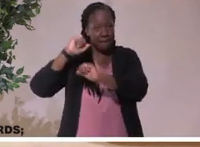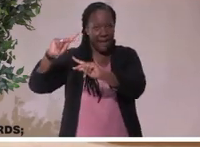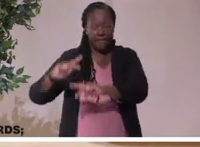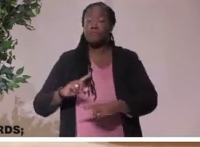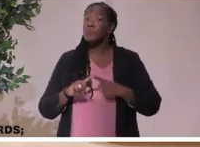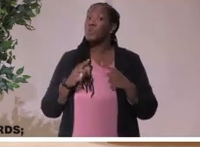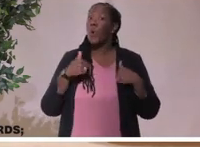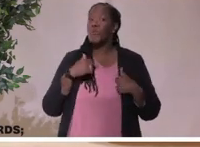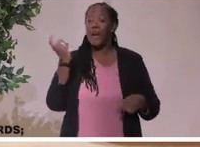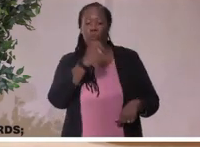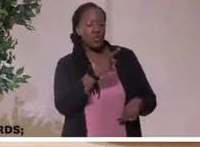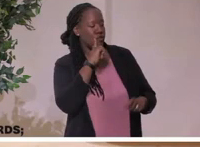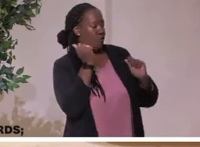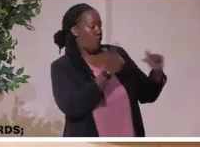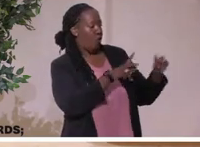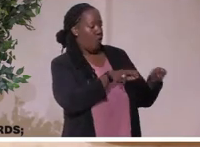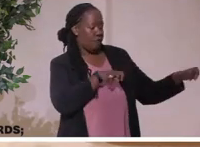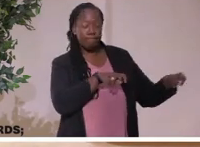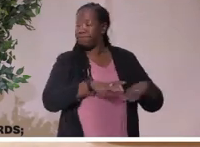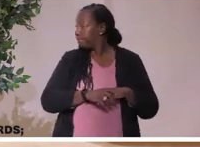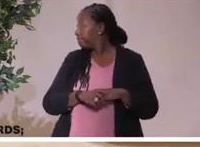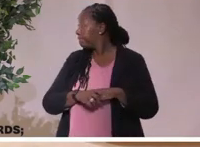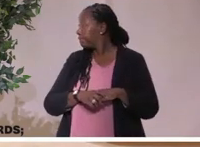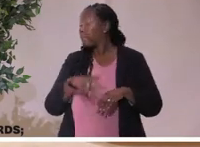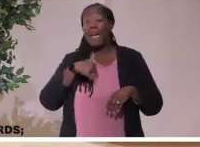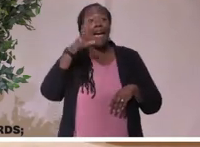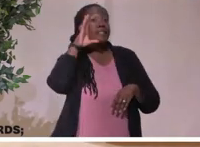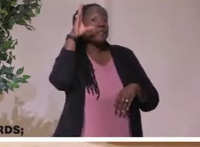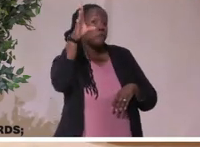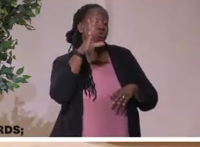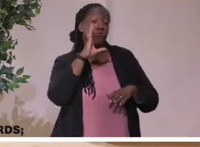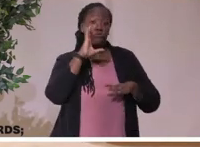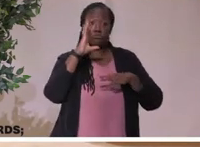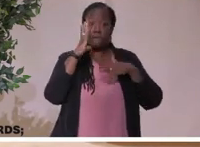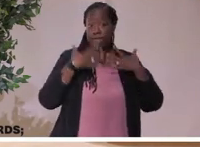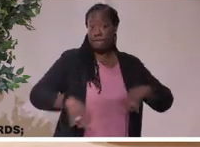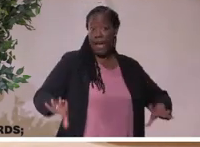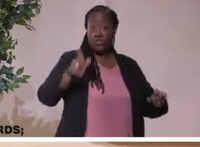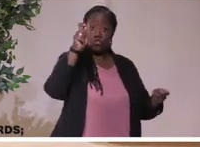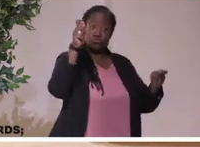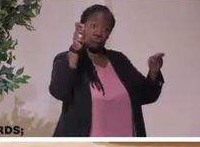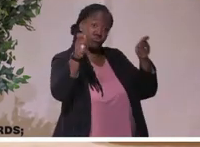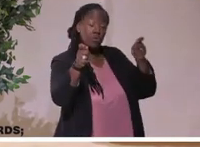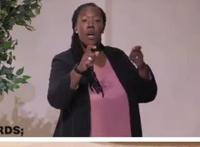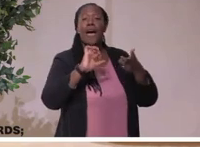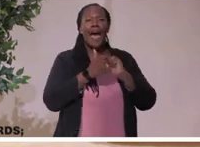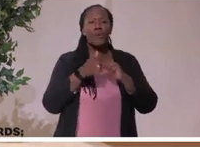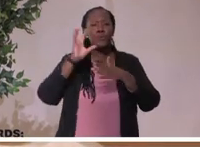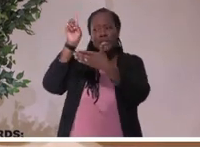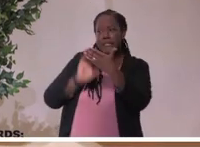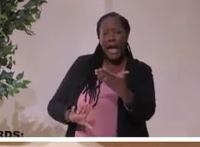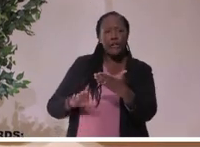I would like to ask a question for everyone. As the future in fashion moves forward, how do designers and industry